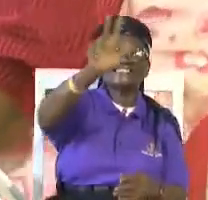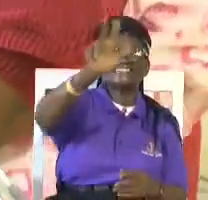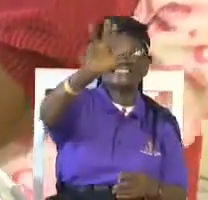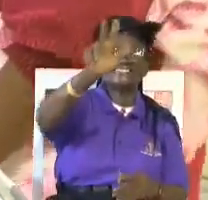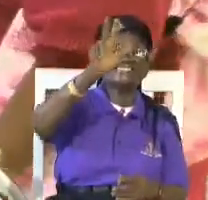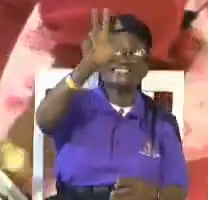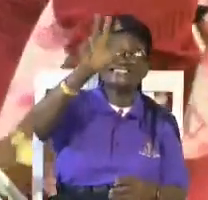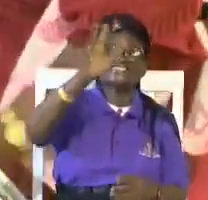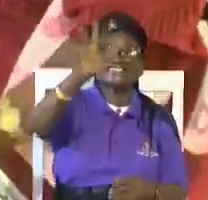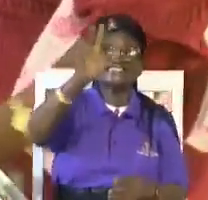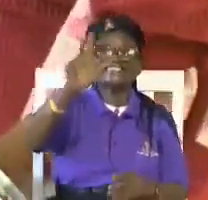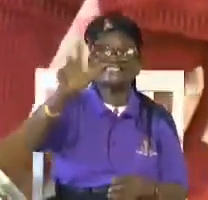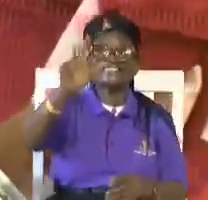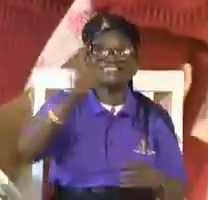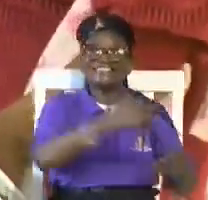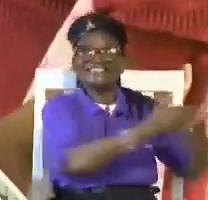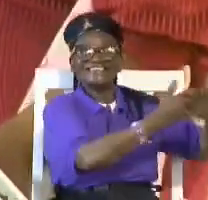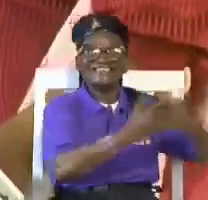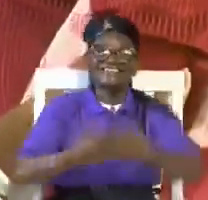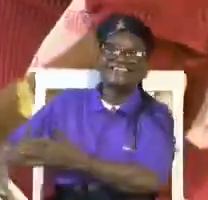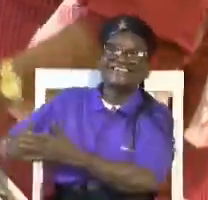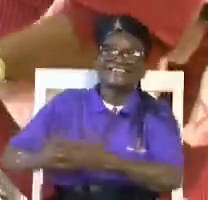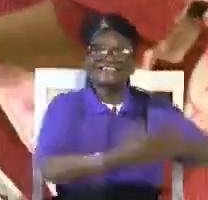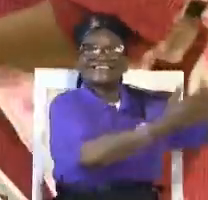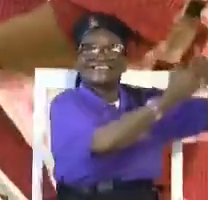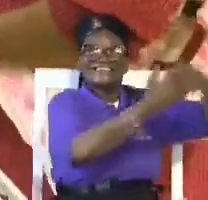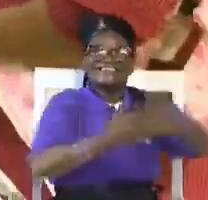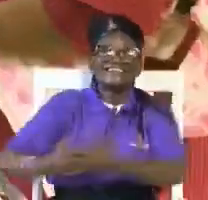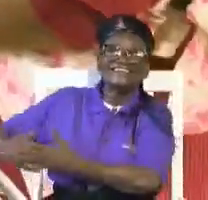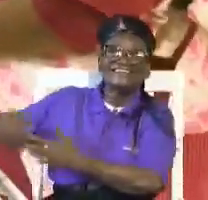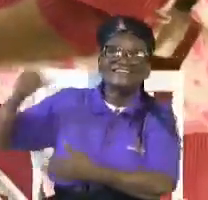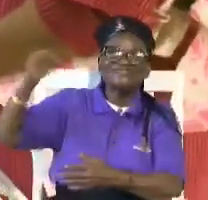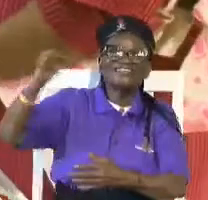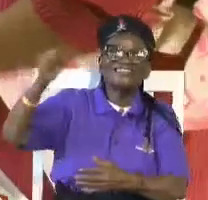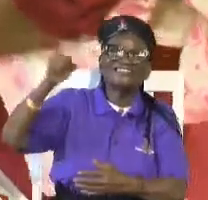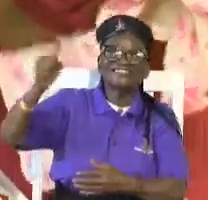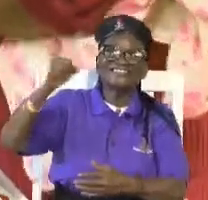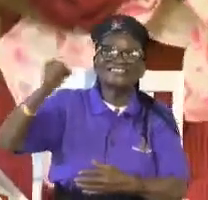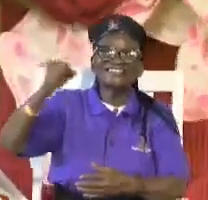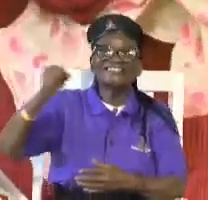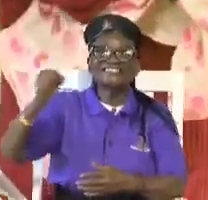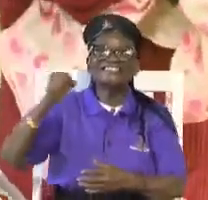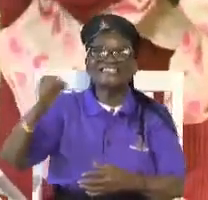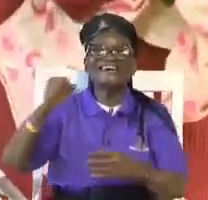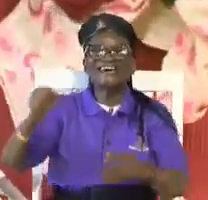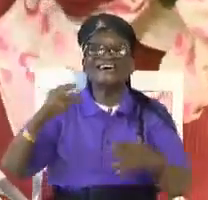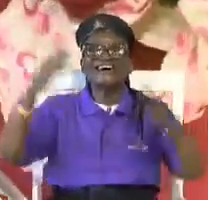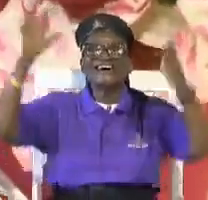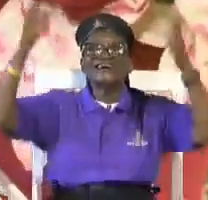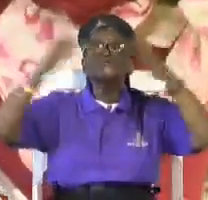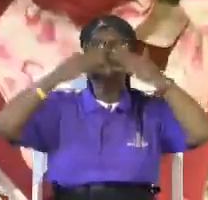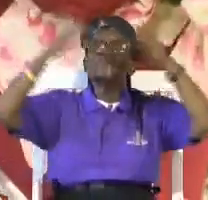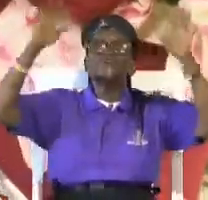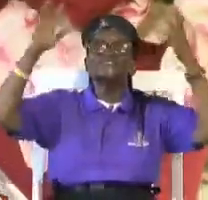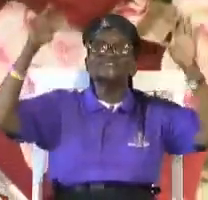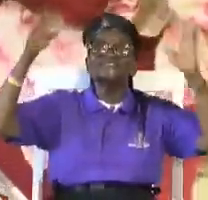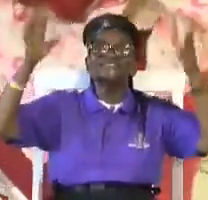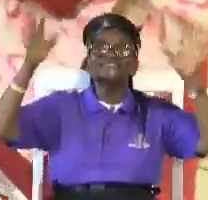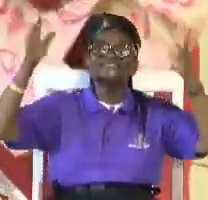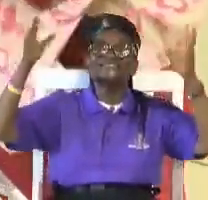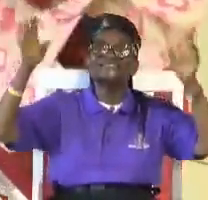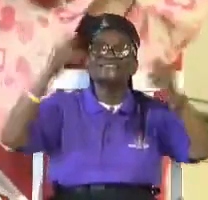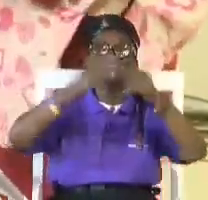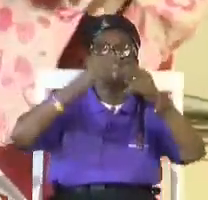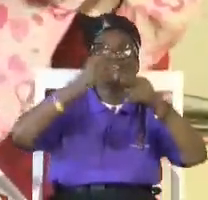We have Christabel, Castor, and Clarence, Bewaji, Oluwatife, Bayode, the children